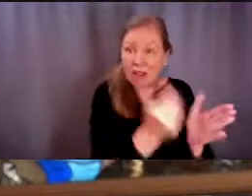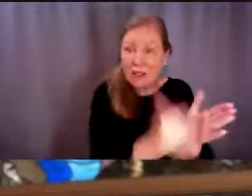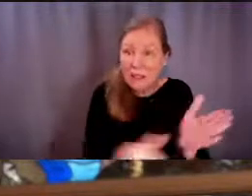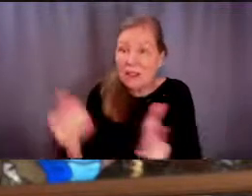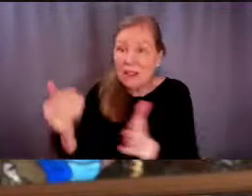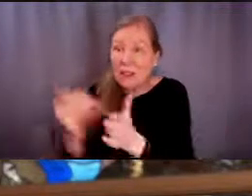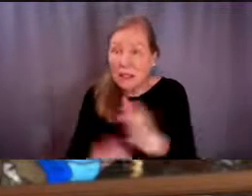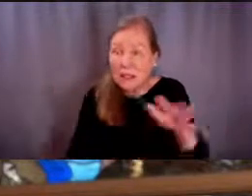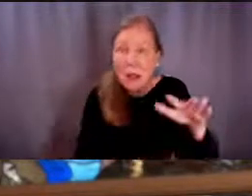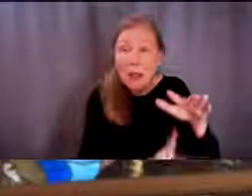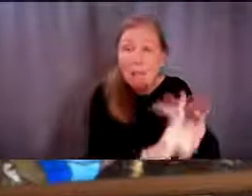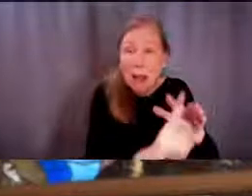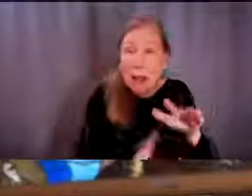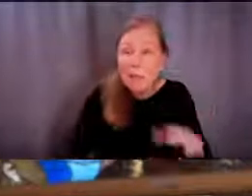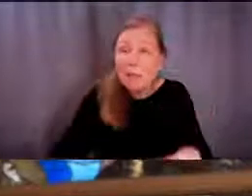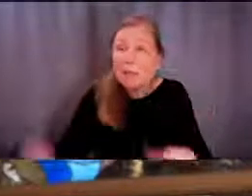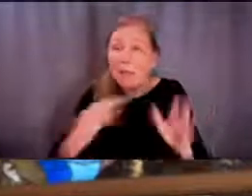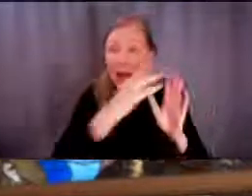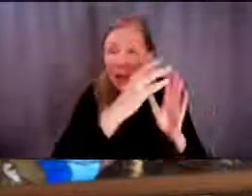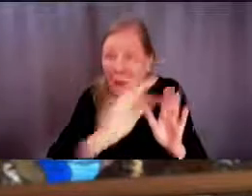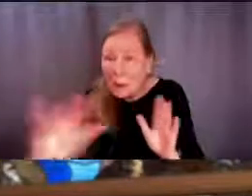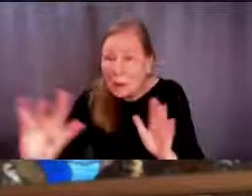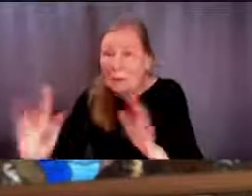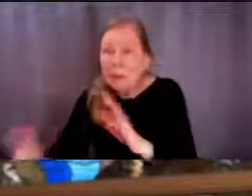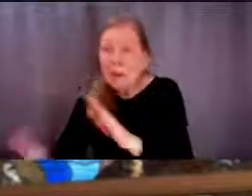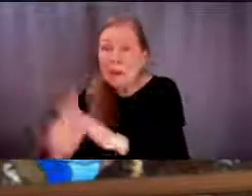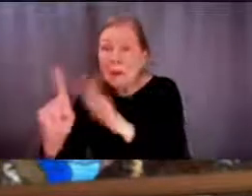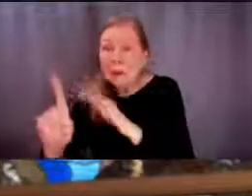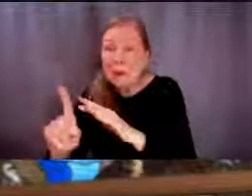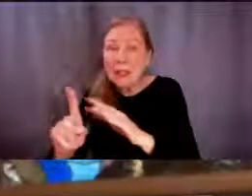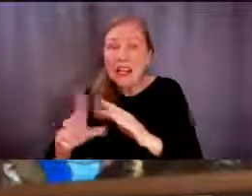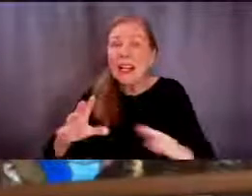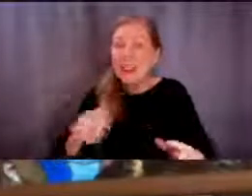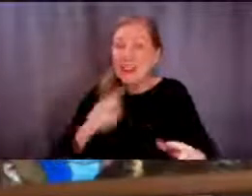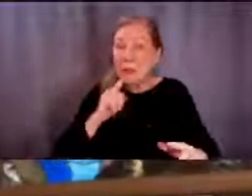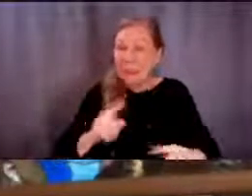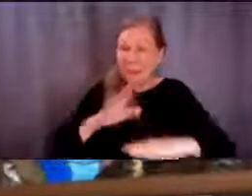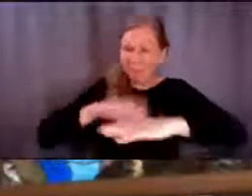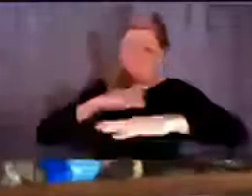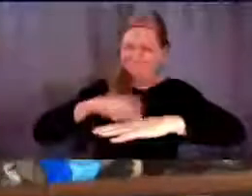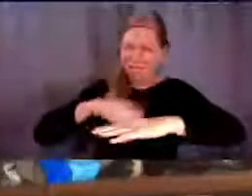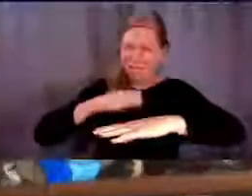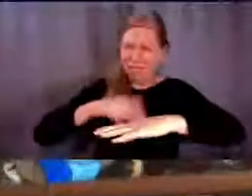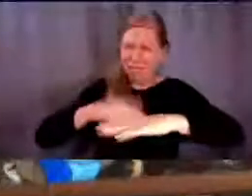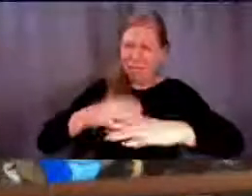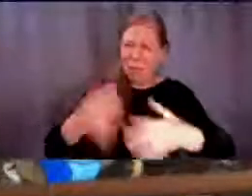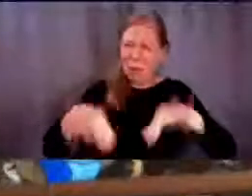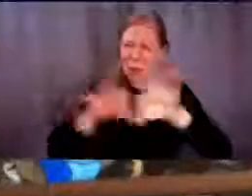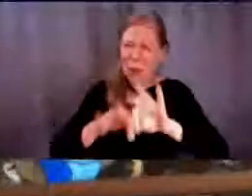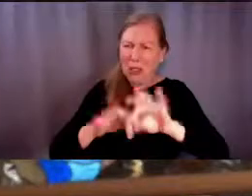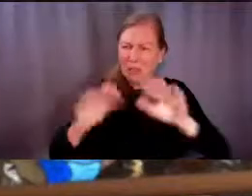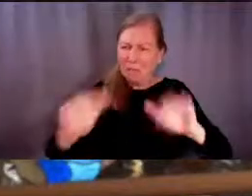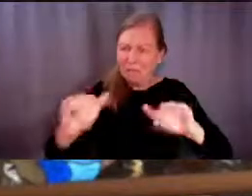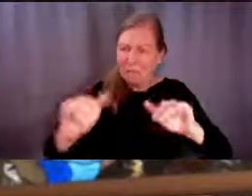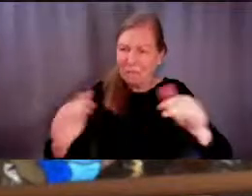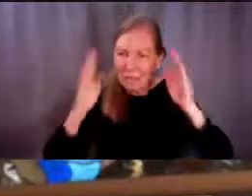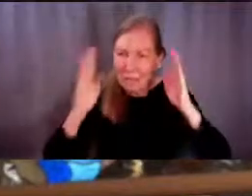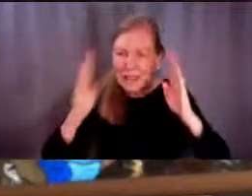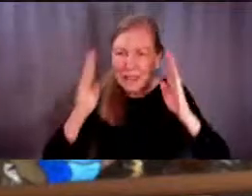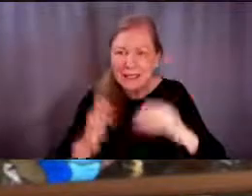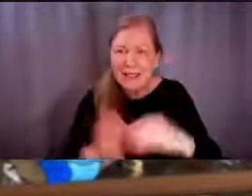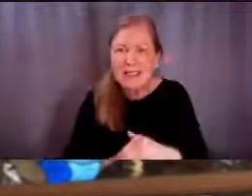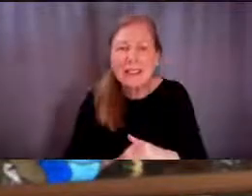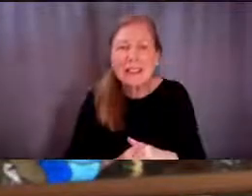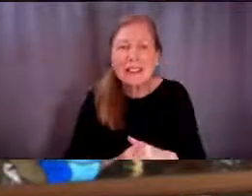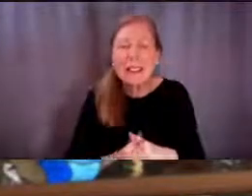Scripture, it should be this big red flag saying, hey, this is important. Pay attention here. And remember,